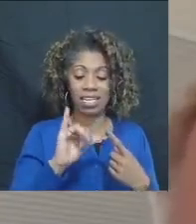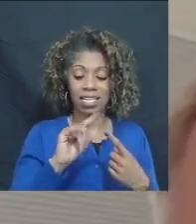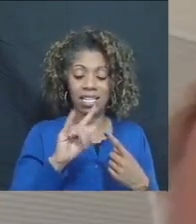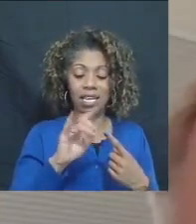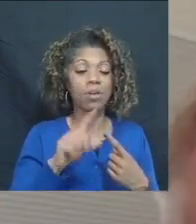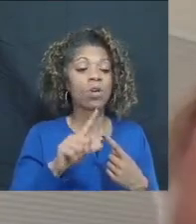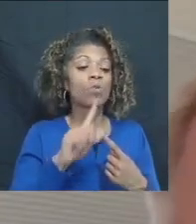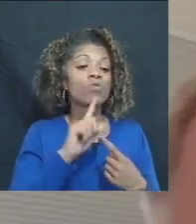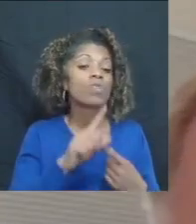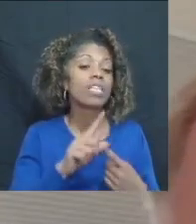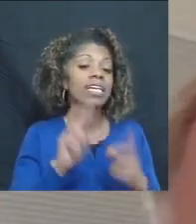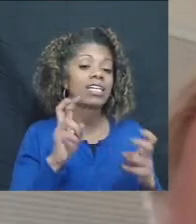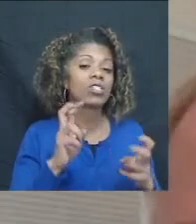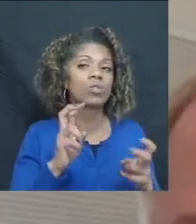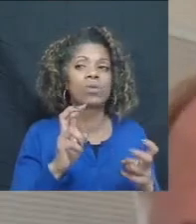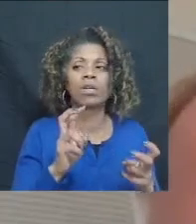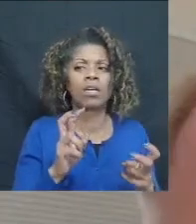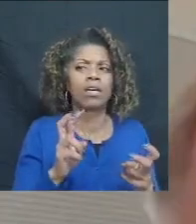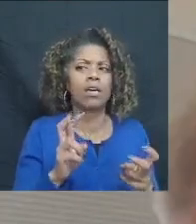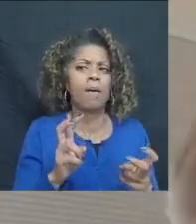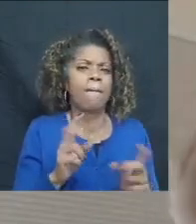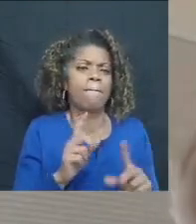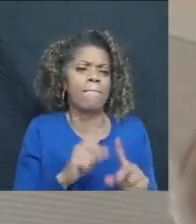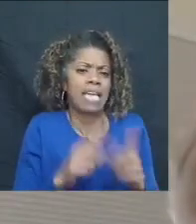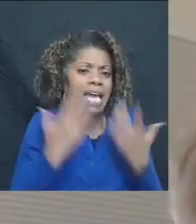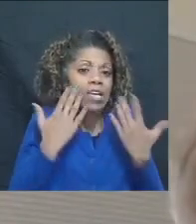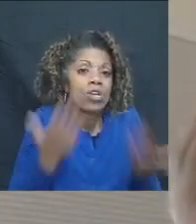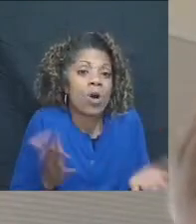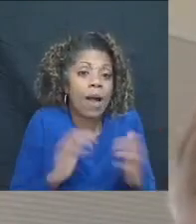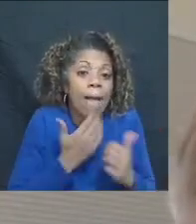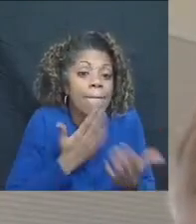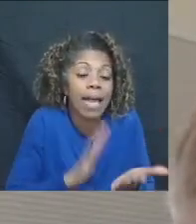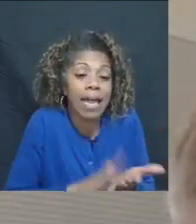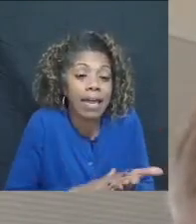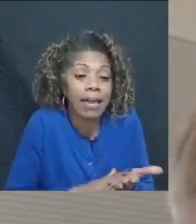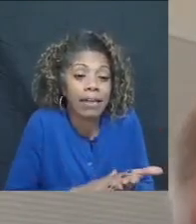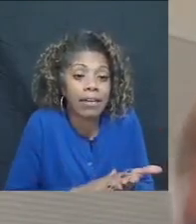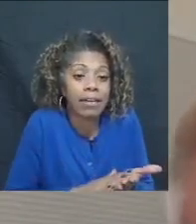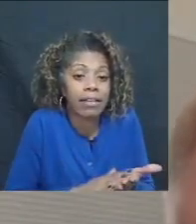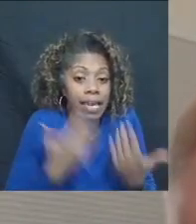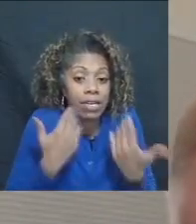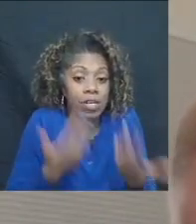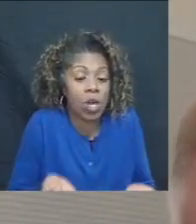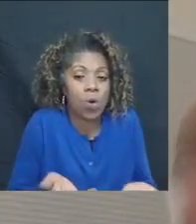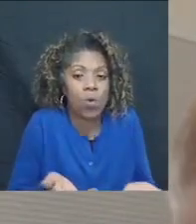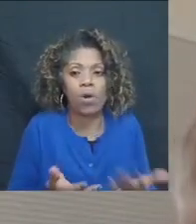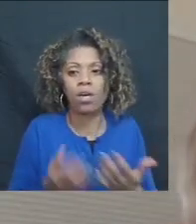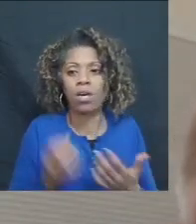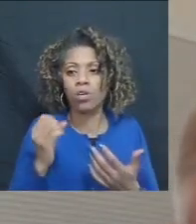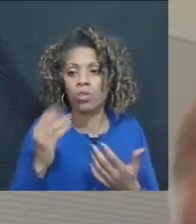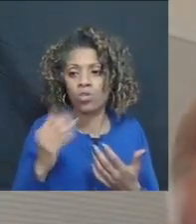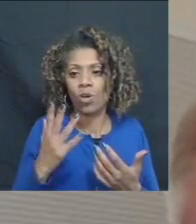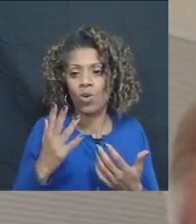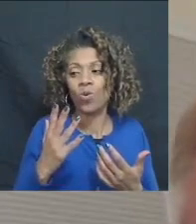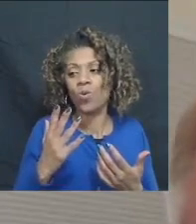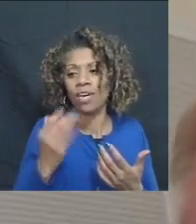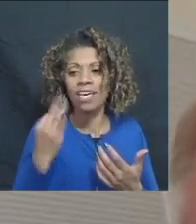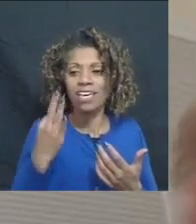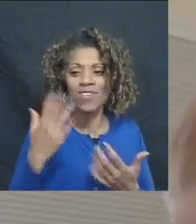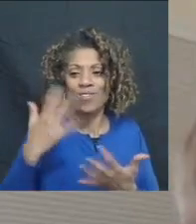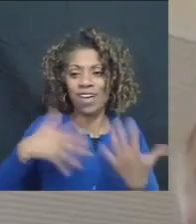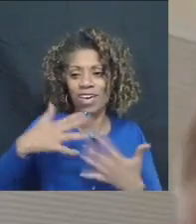idea how bad things were and the impact it was going to have. And trust me, you spend a little time hanging around Tom Steyer